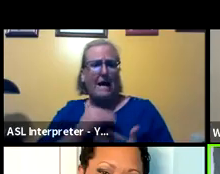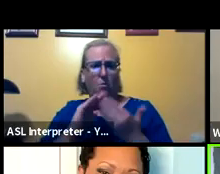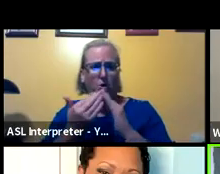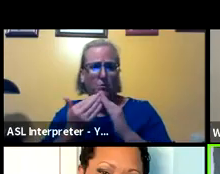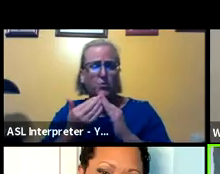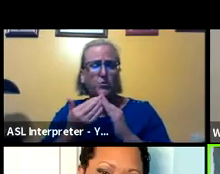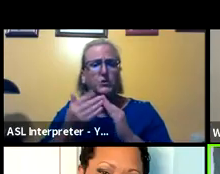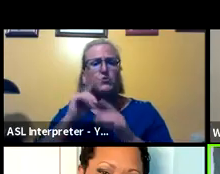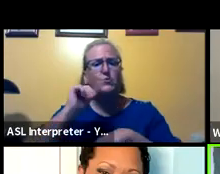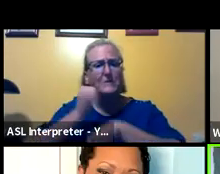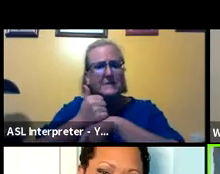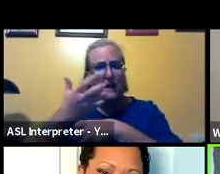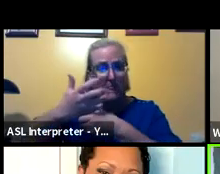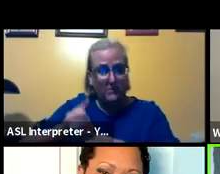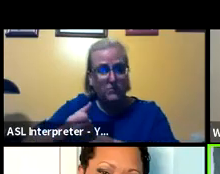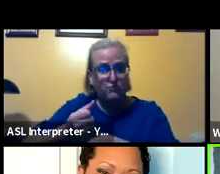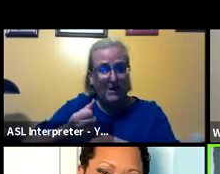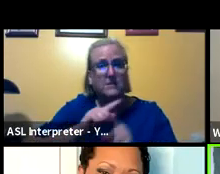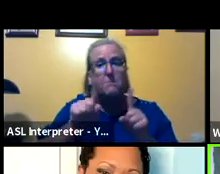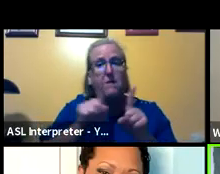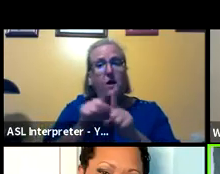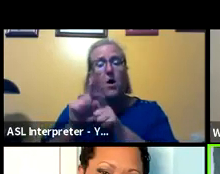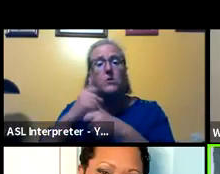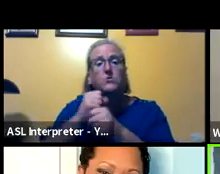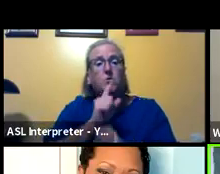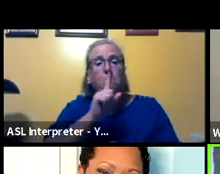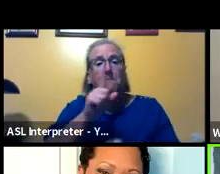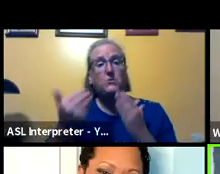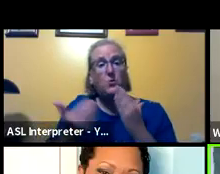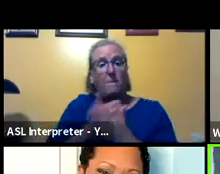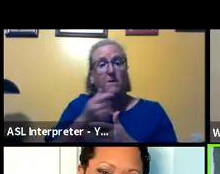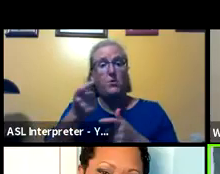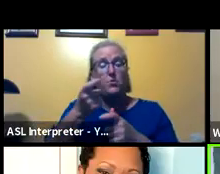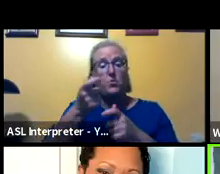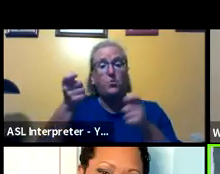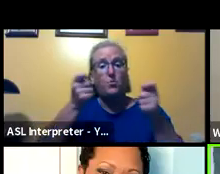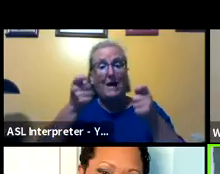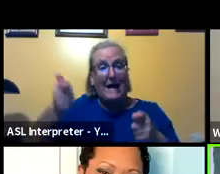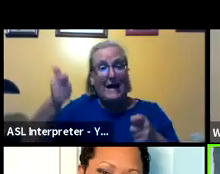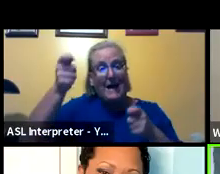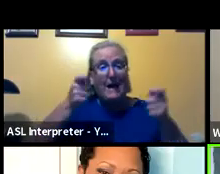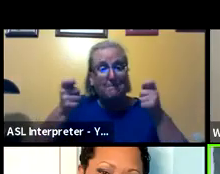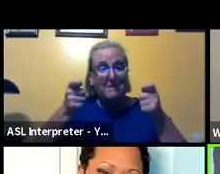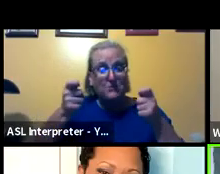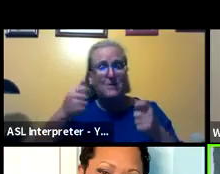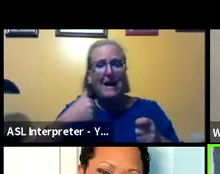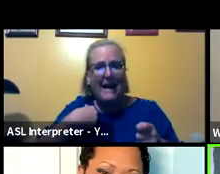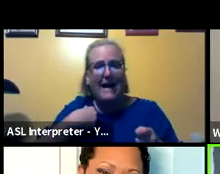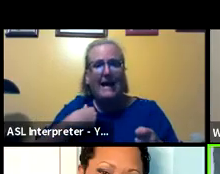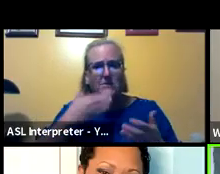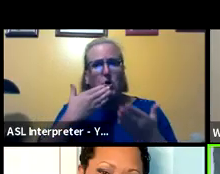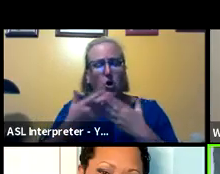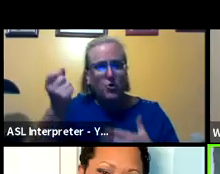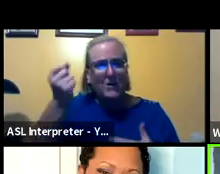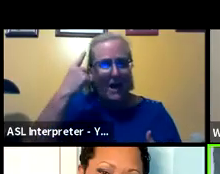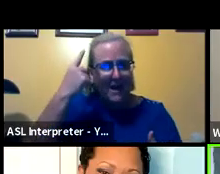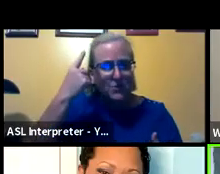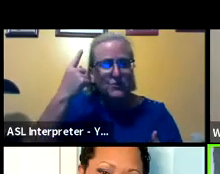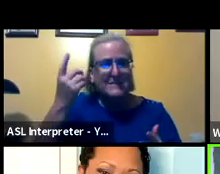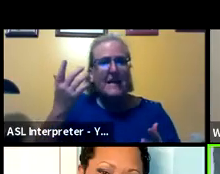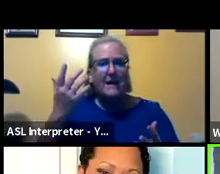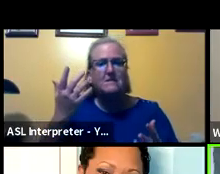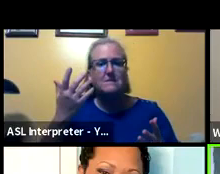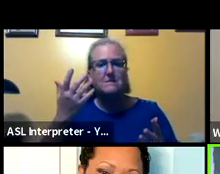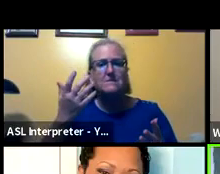trust, to also make sure that the new administration has a deeper understanding and is free and clear of